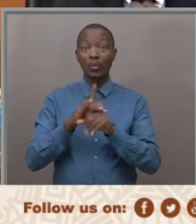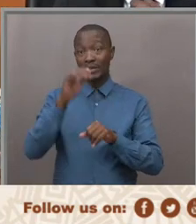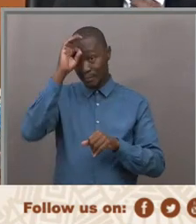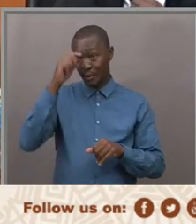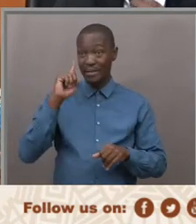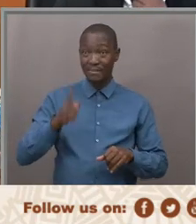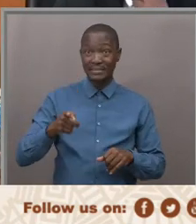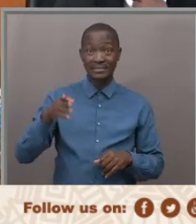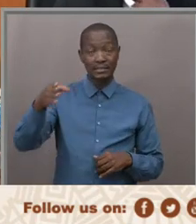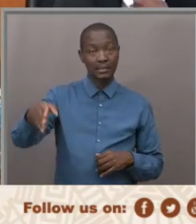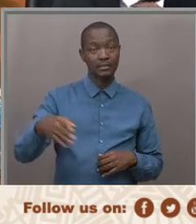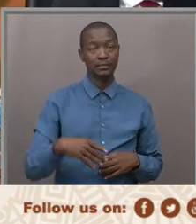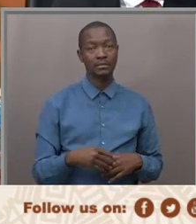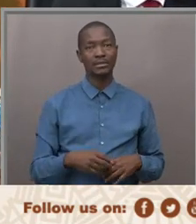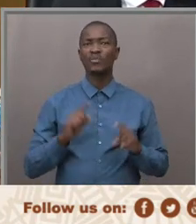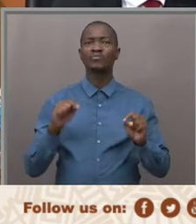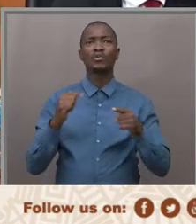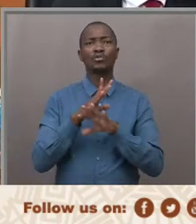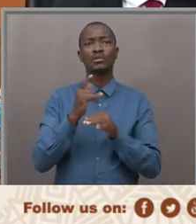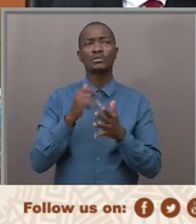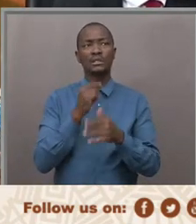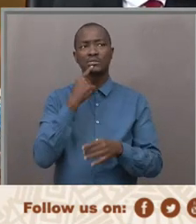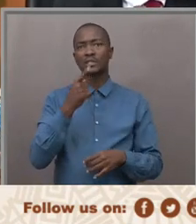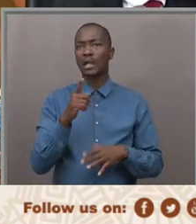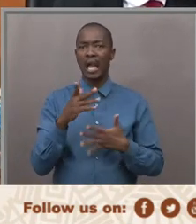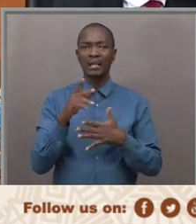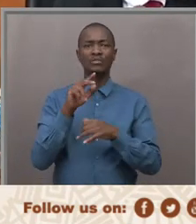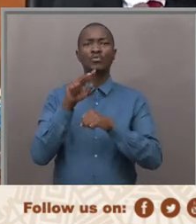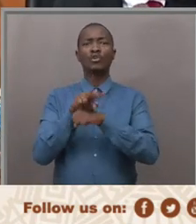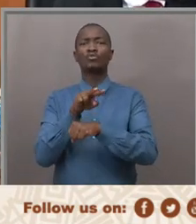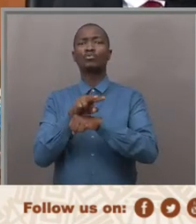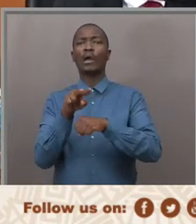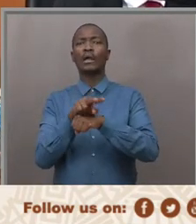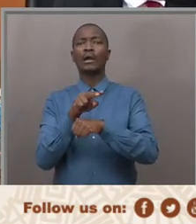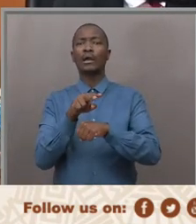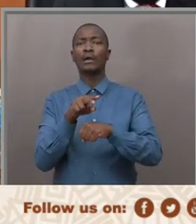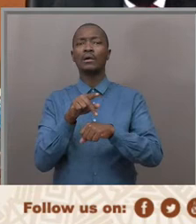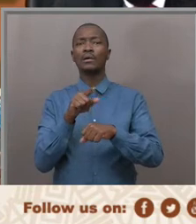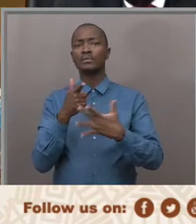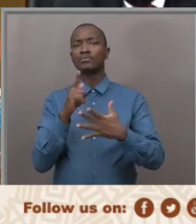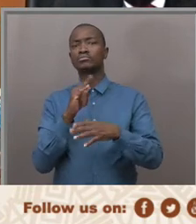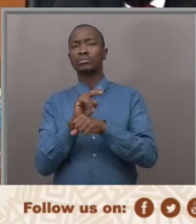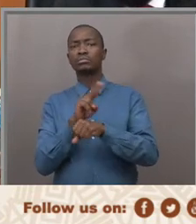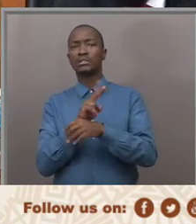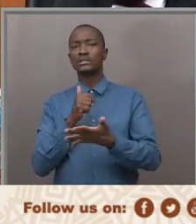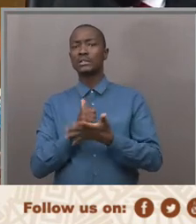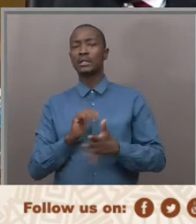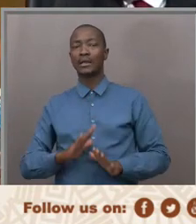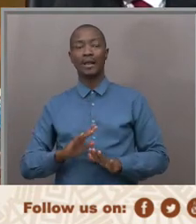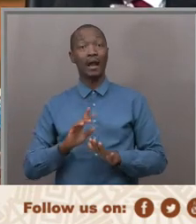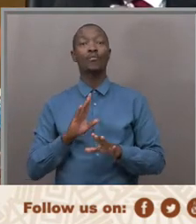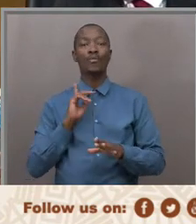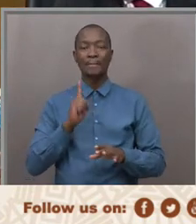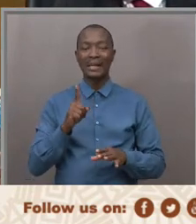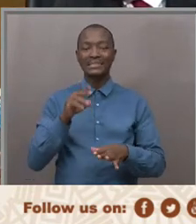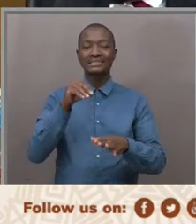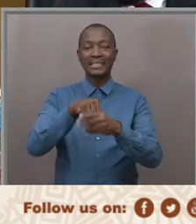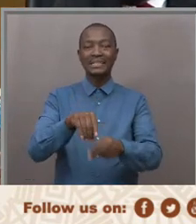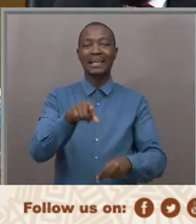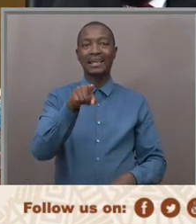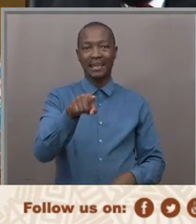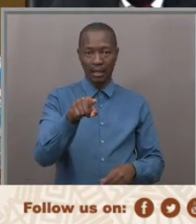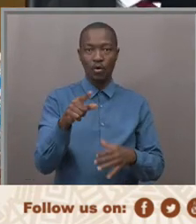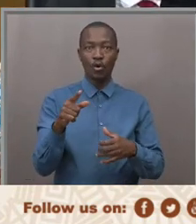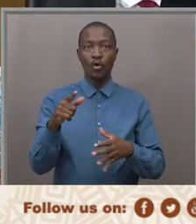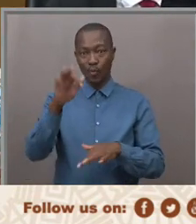there. We can't just say it's oversight. Oversight is playing safe sitting here. We must be there on the ground with the